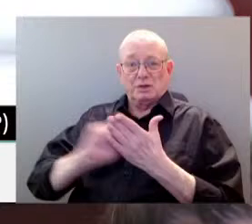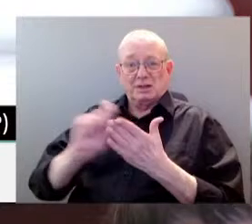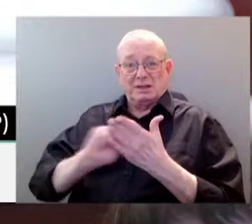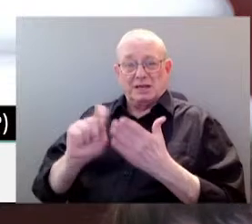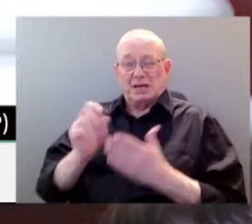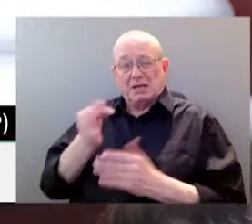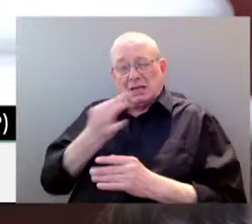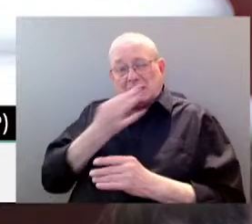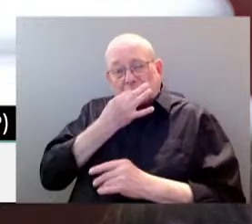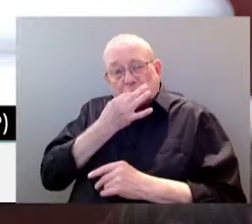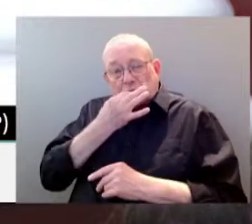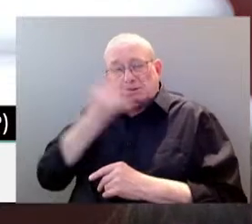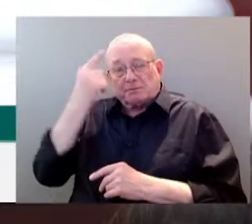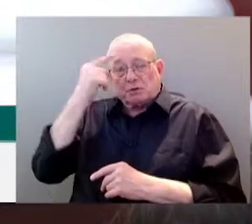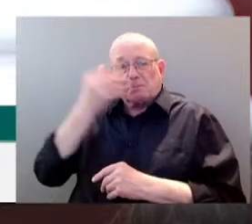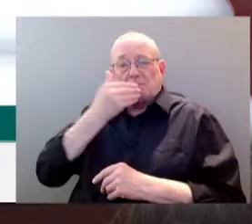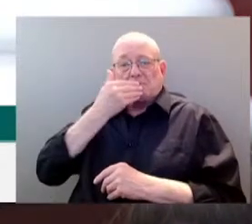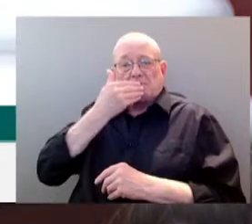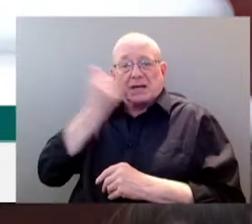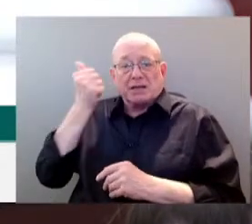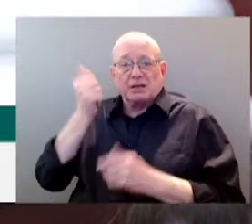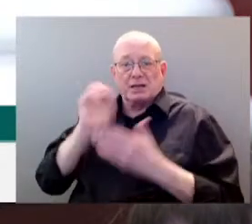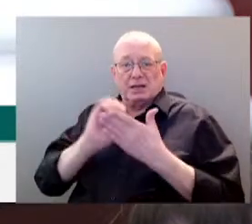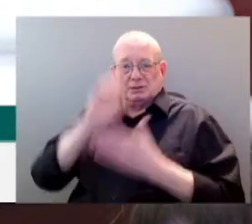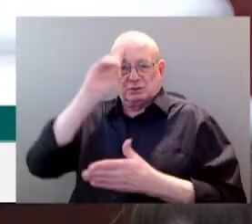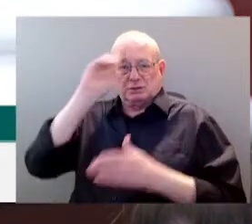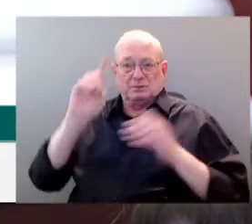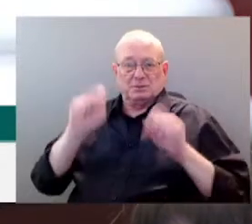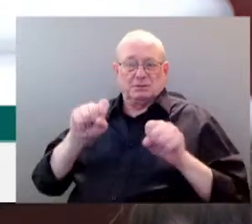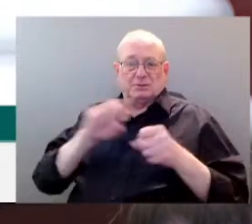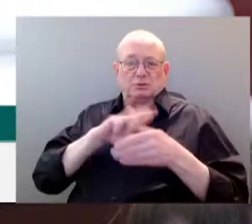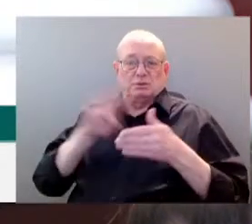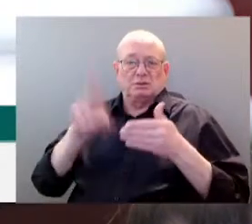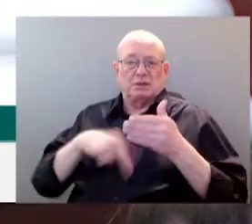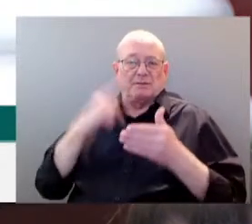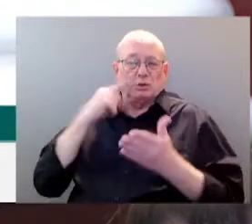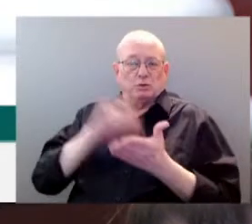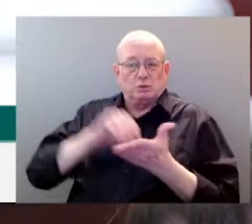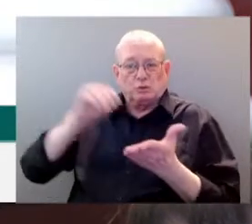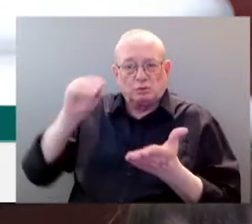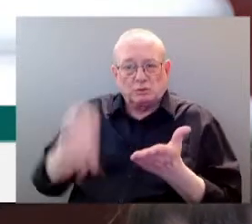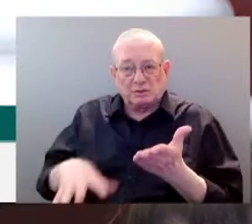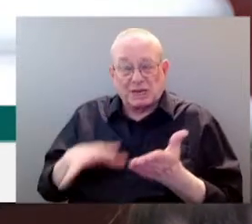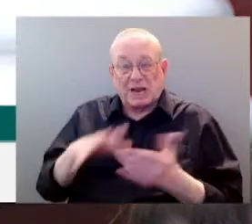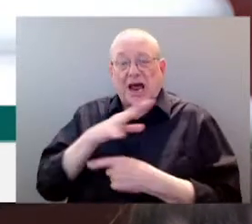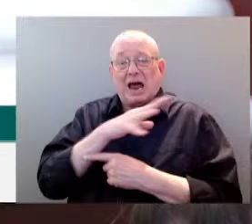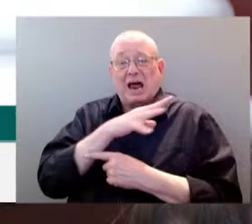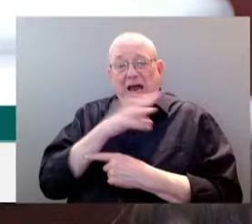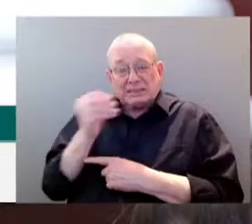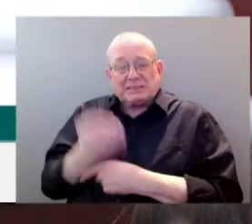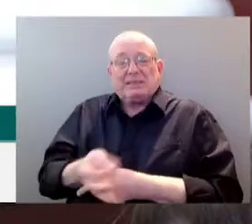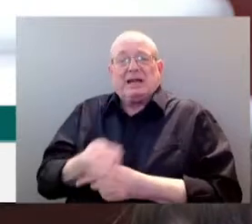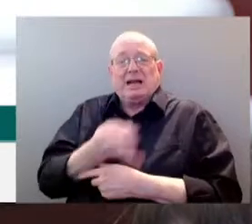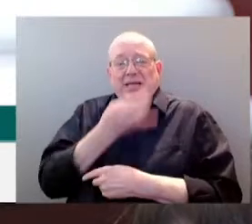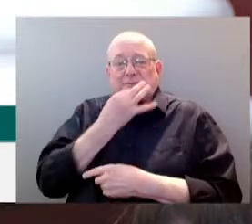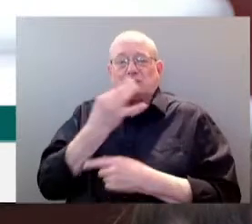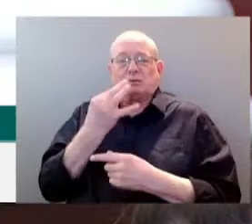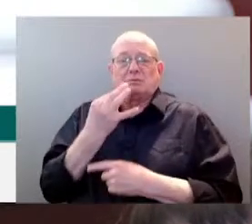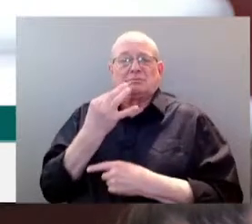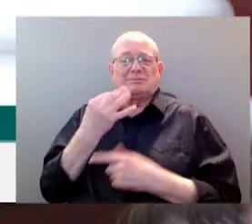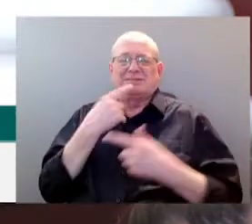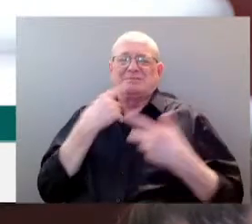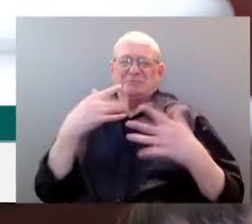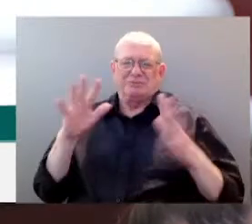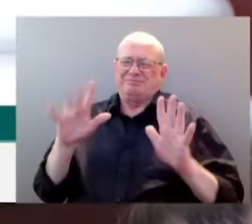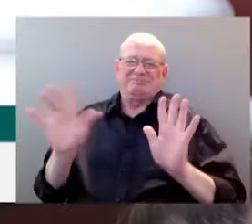students and given that the experts have spoken out on this latest draft and say that more needs to be done to improve it will